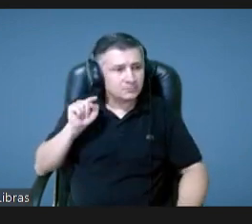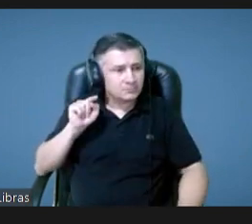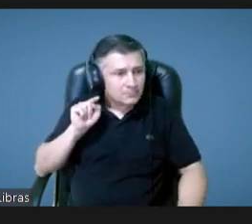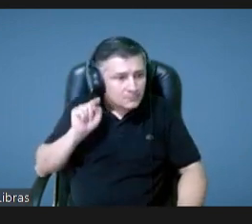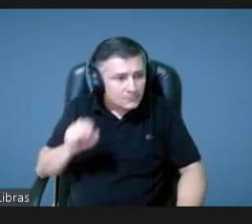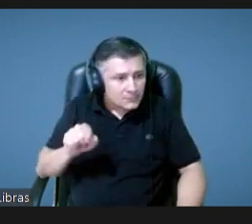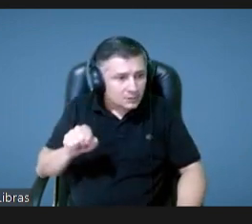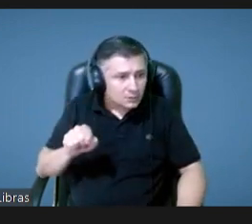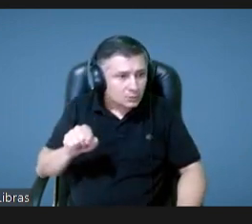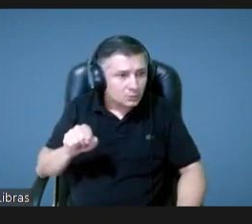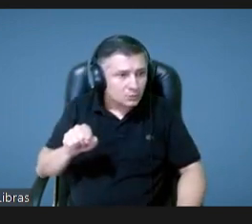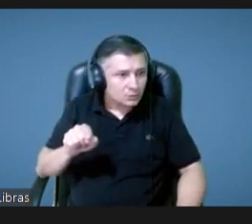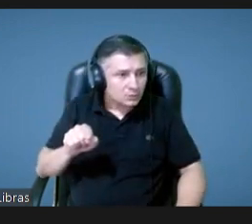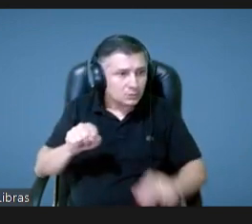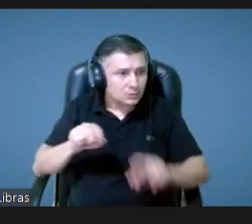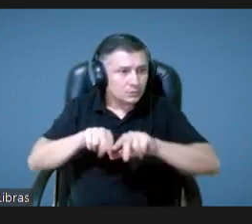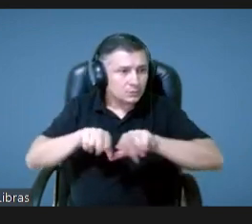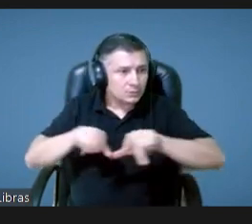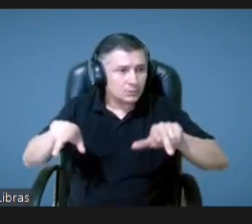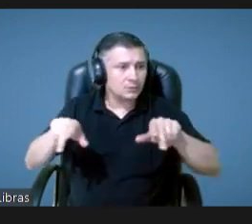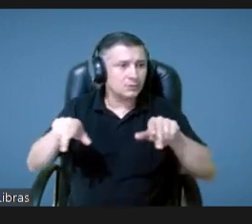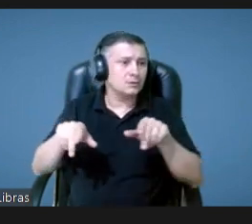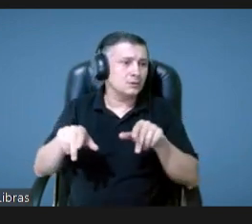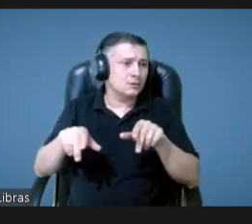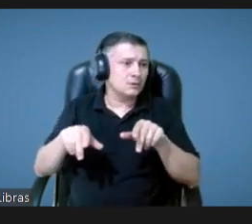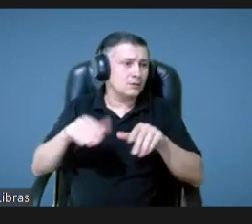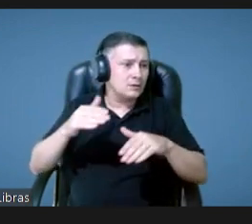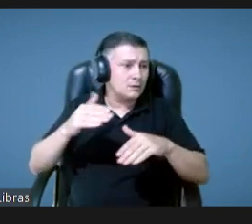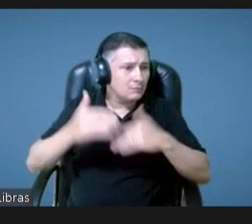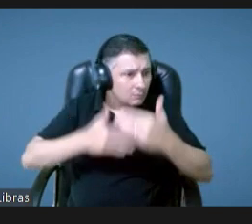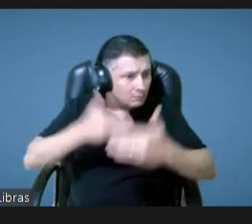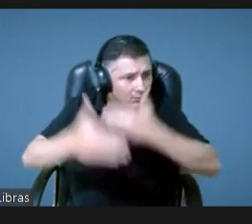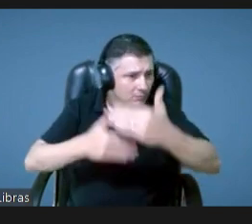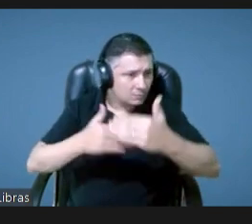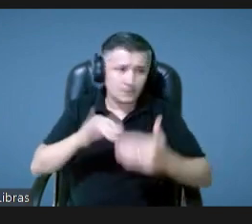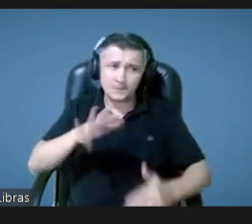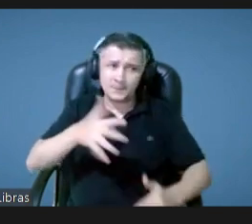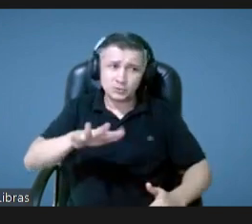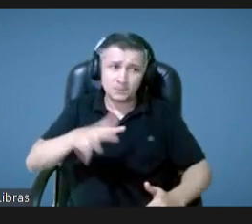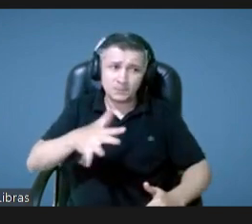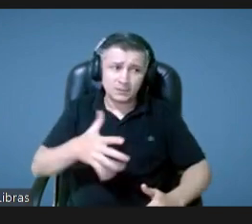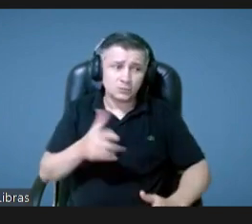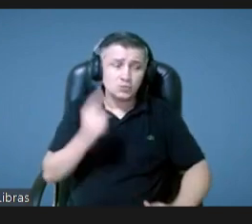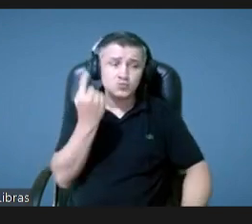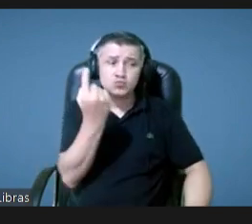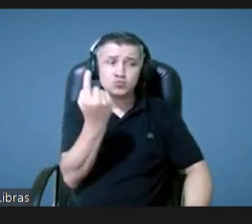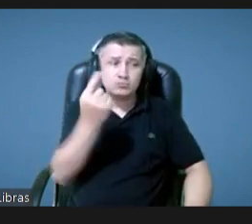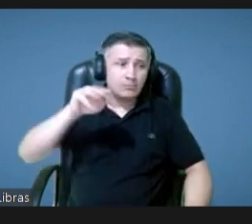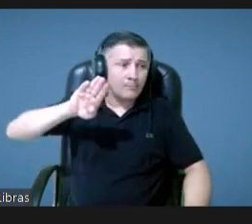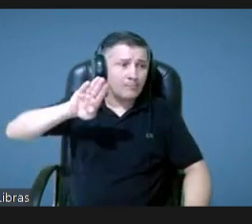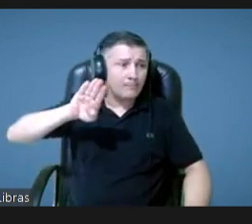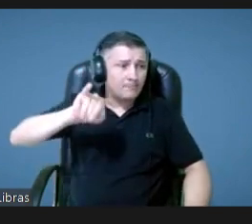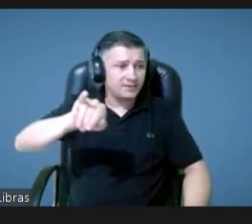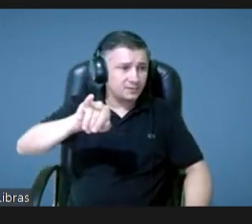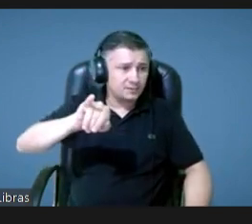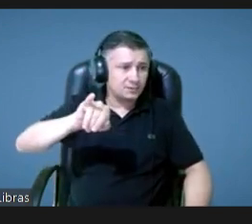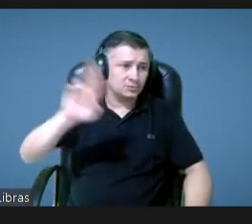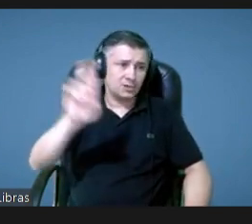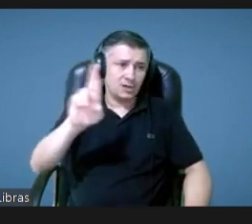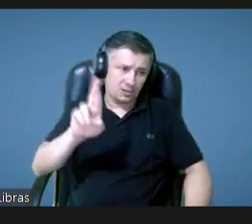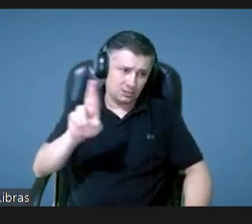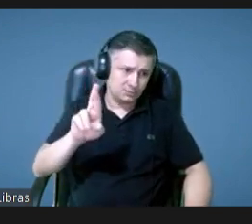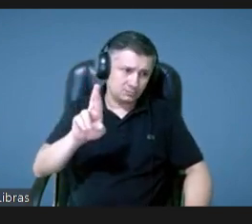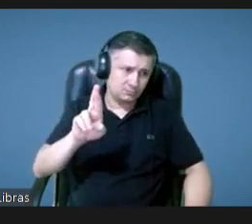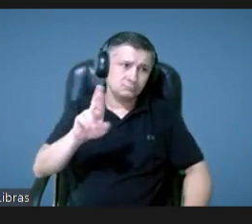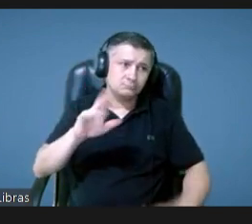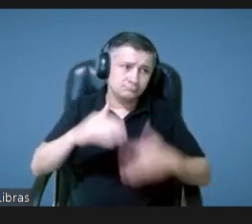and the occupation of these 20,000 square meters, this should allow us to have a business worth 1